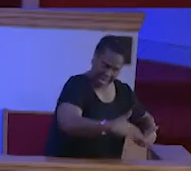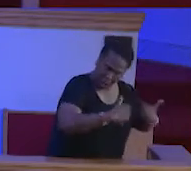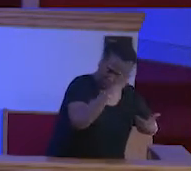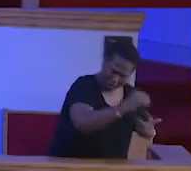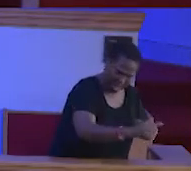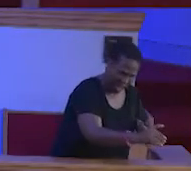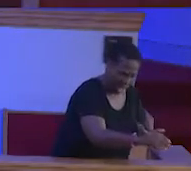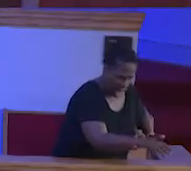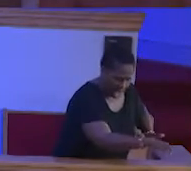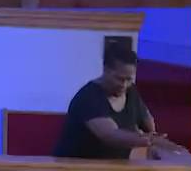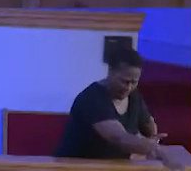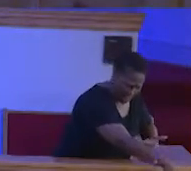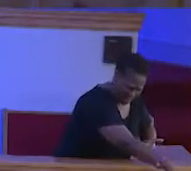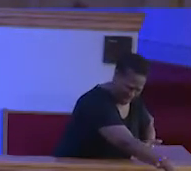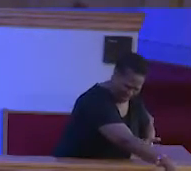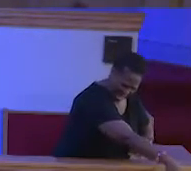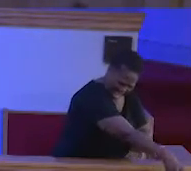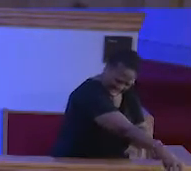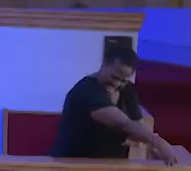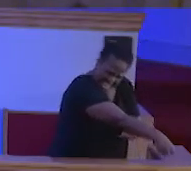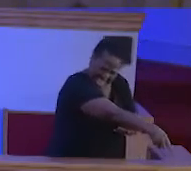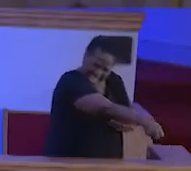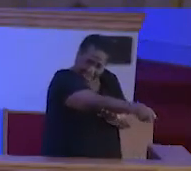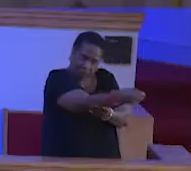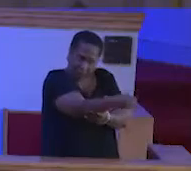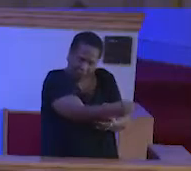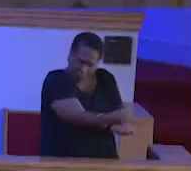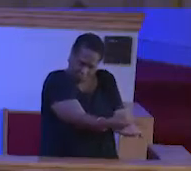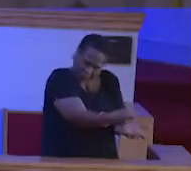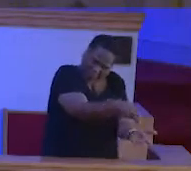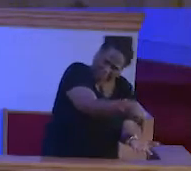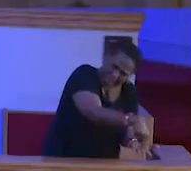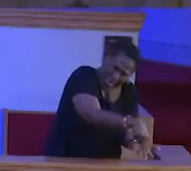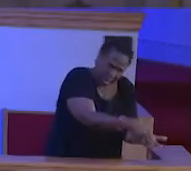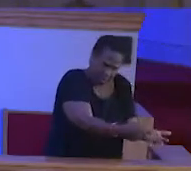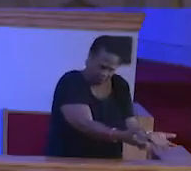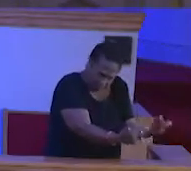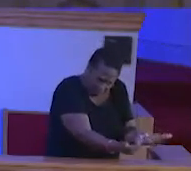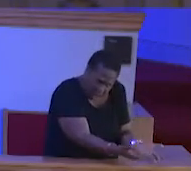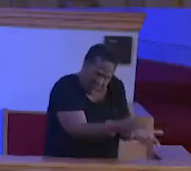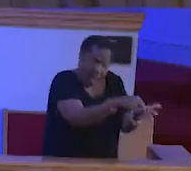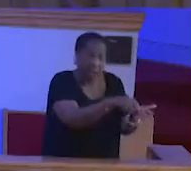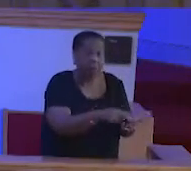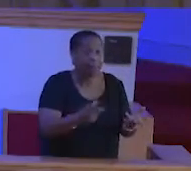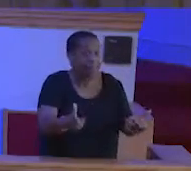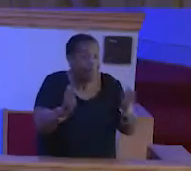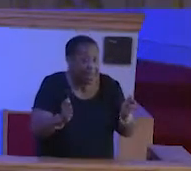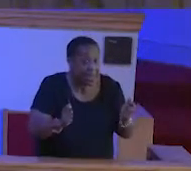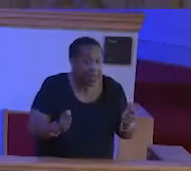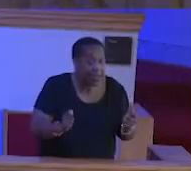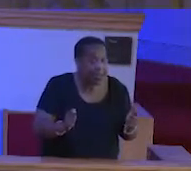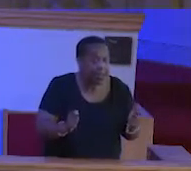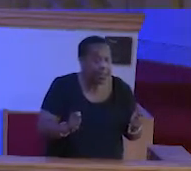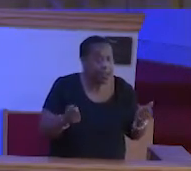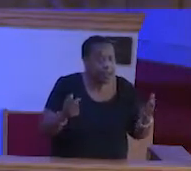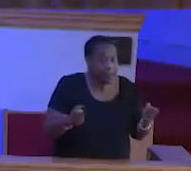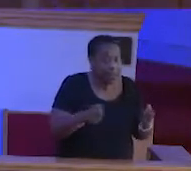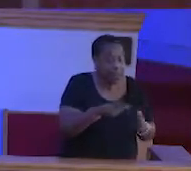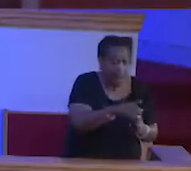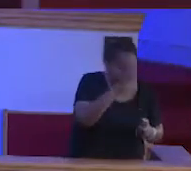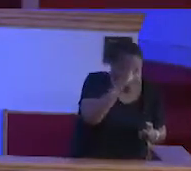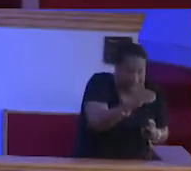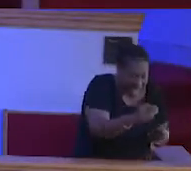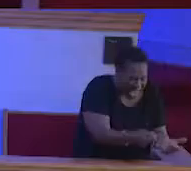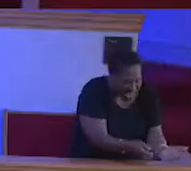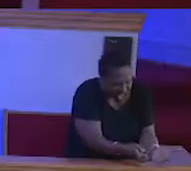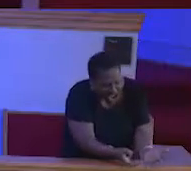man to a standing position. And then the text says, and immediately his ankles and